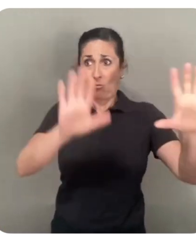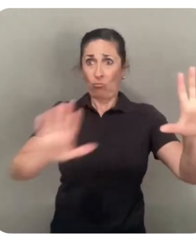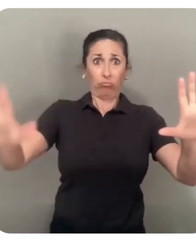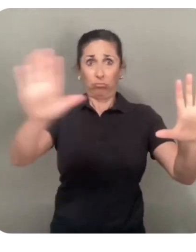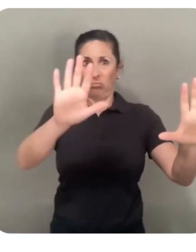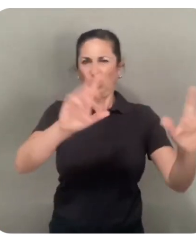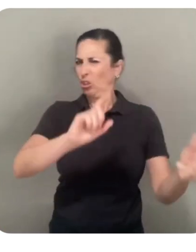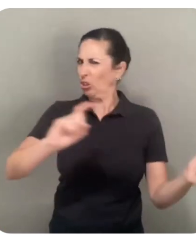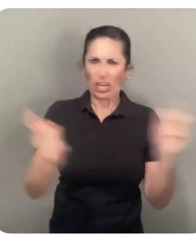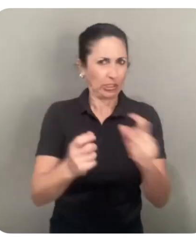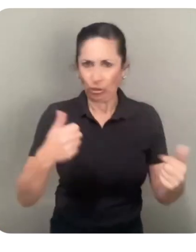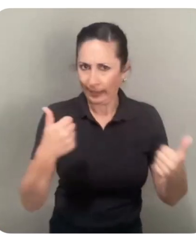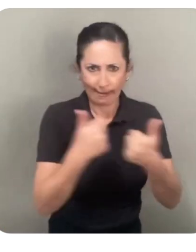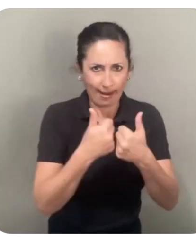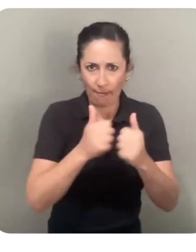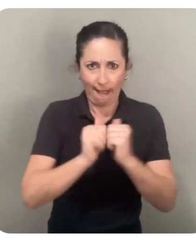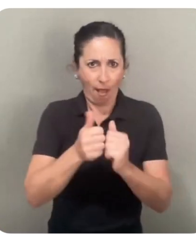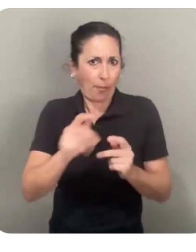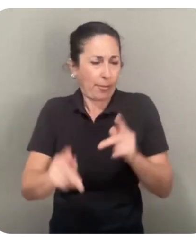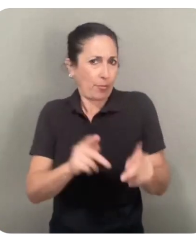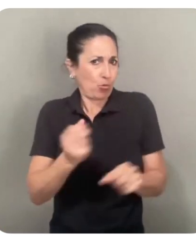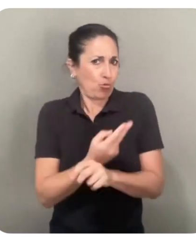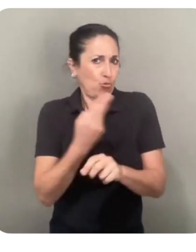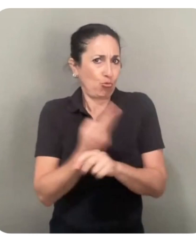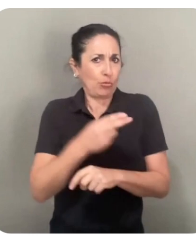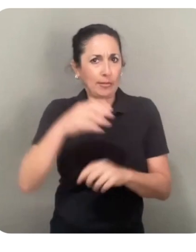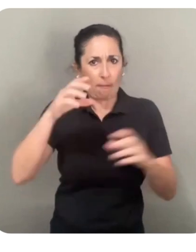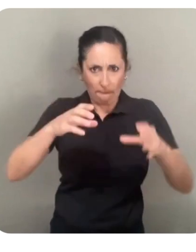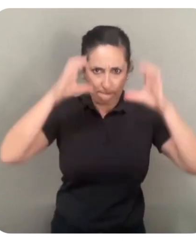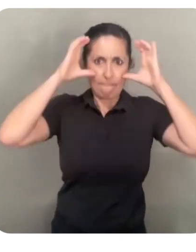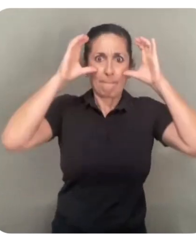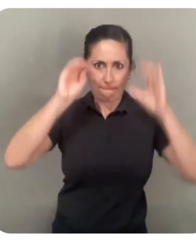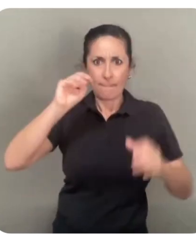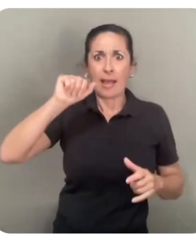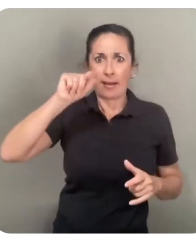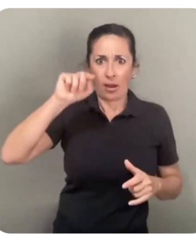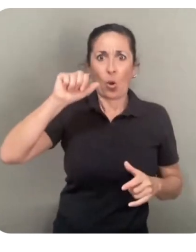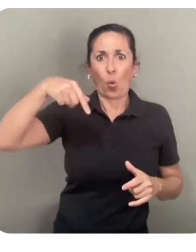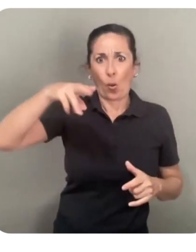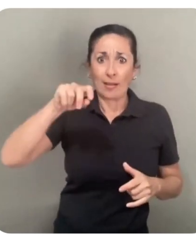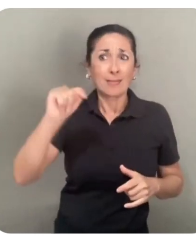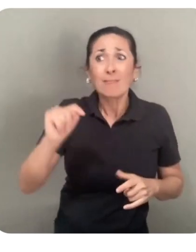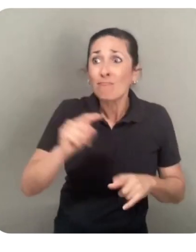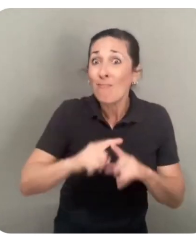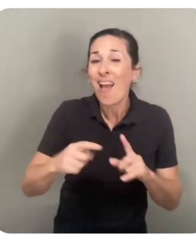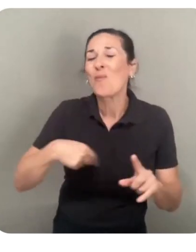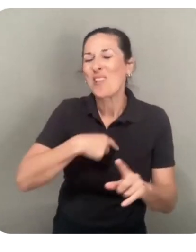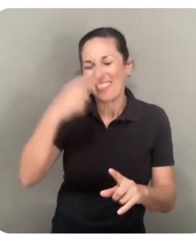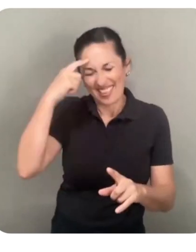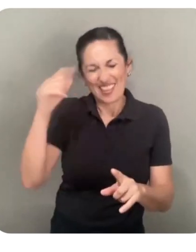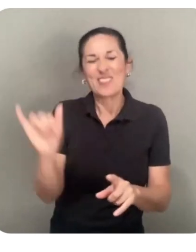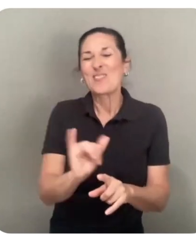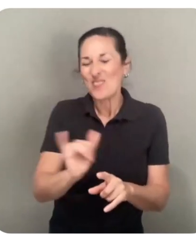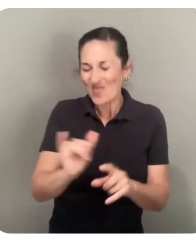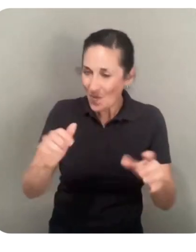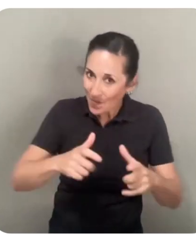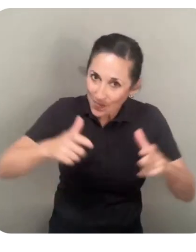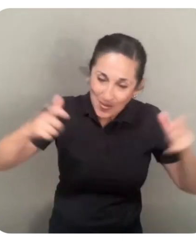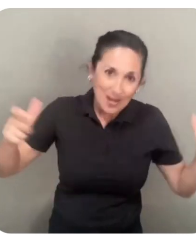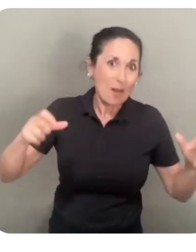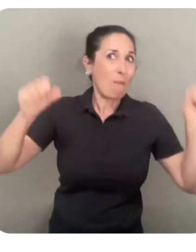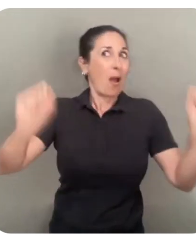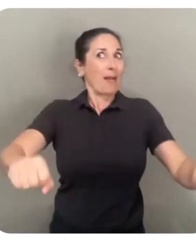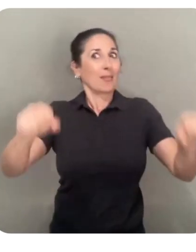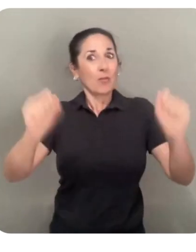change the game and how people can use their Meta Quest. But we think this also opens up massive possibilities